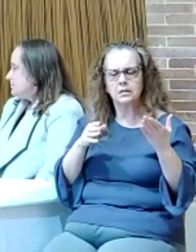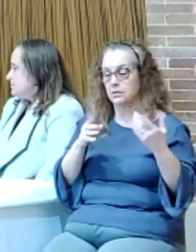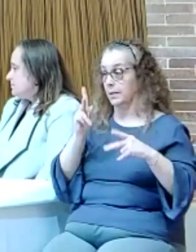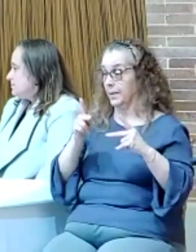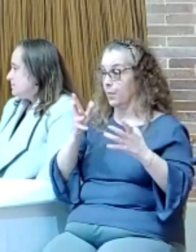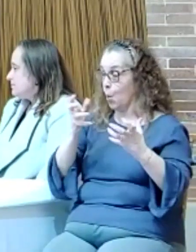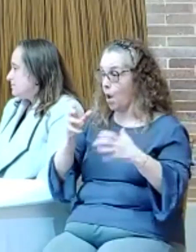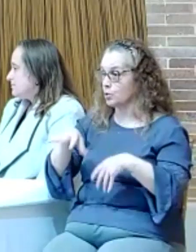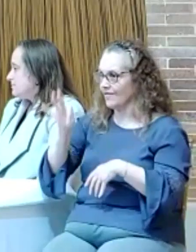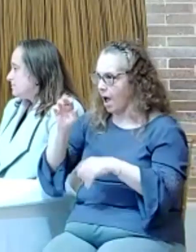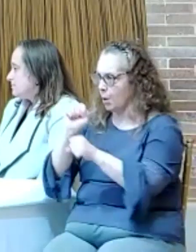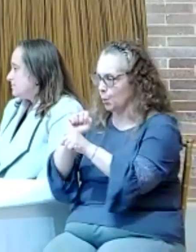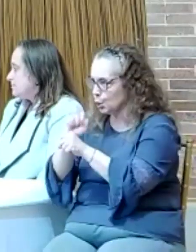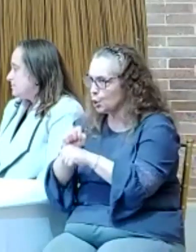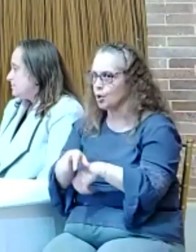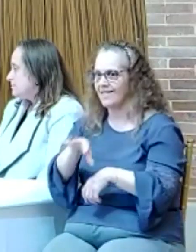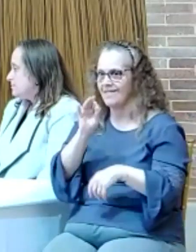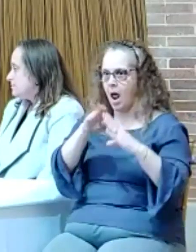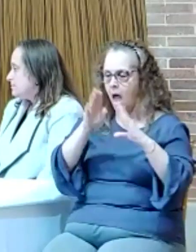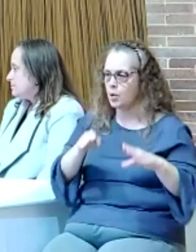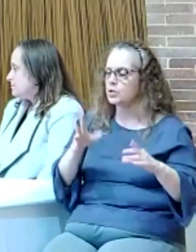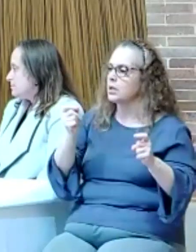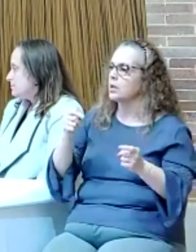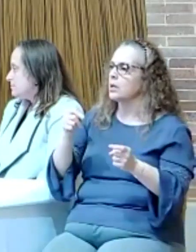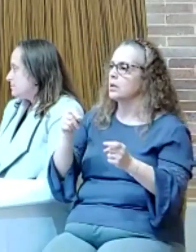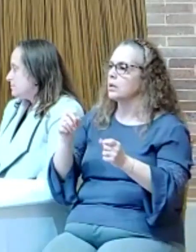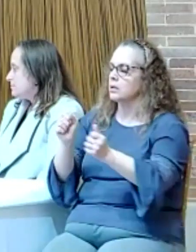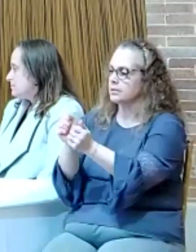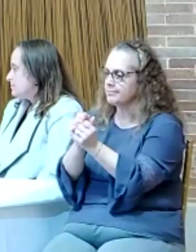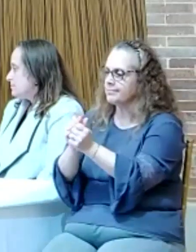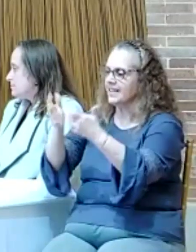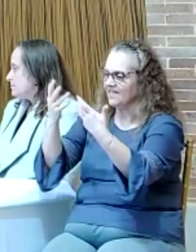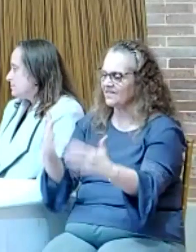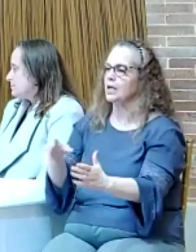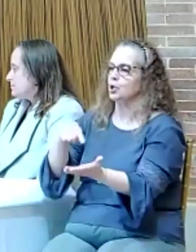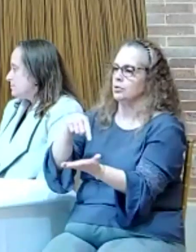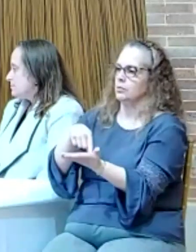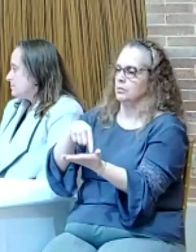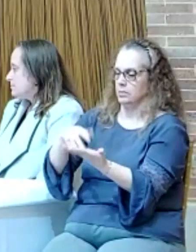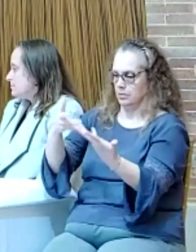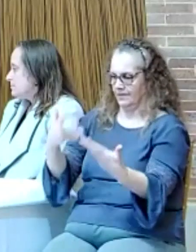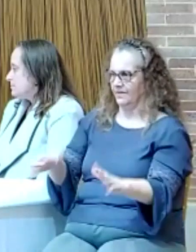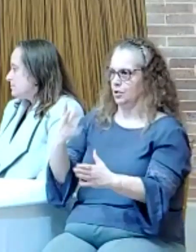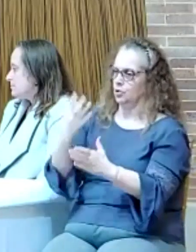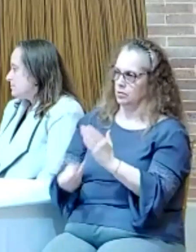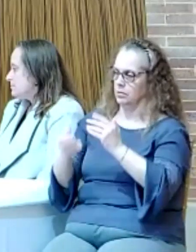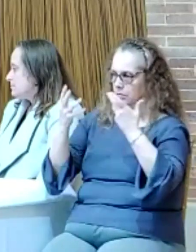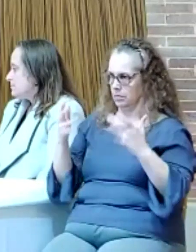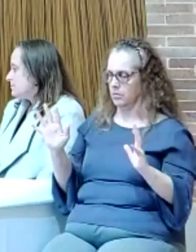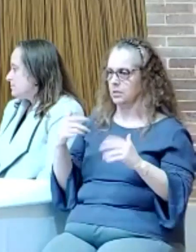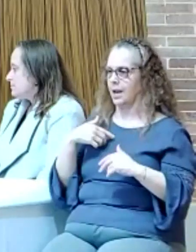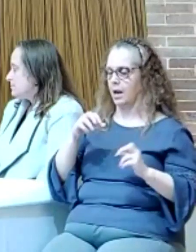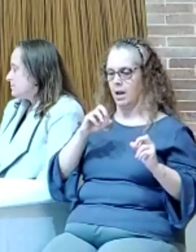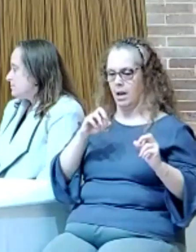to find work they want to find housing they paid their debt and they want to find an Avenue back into society and not end up back in prison